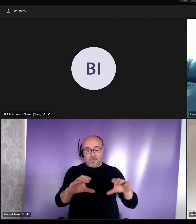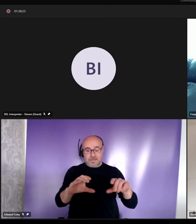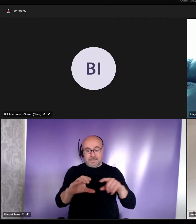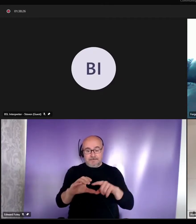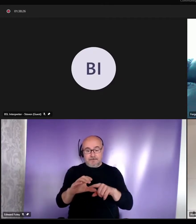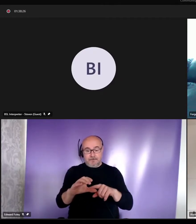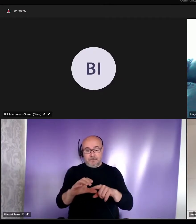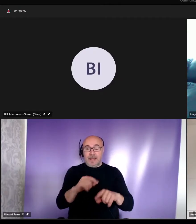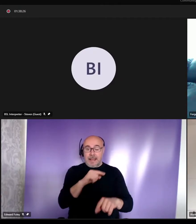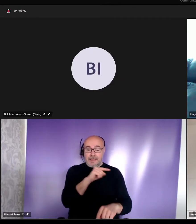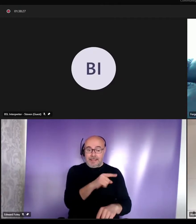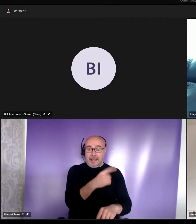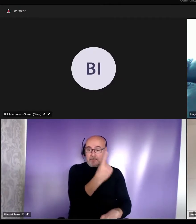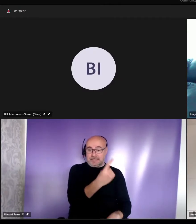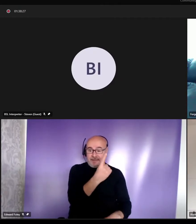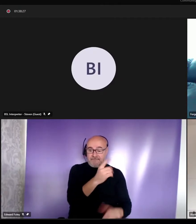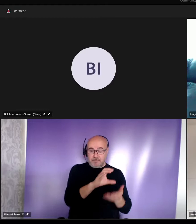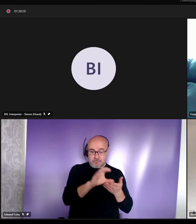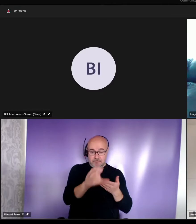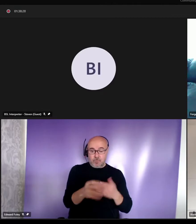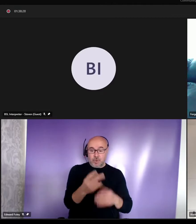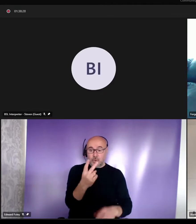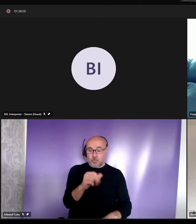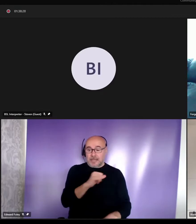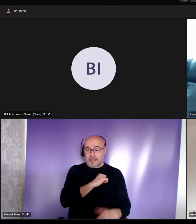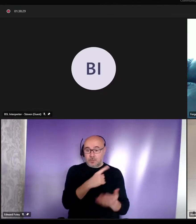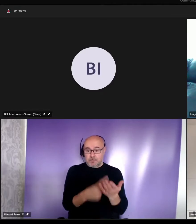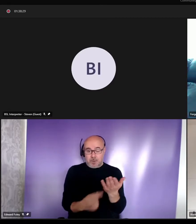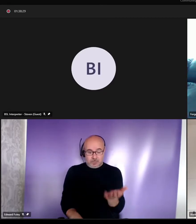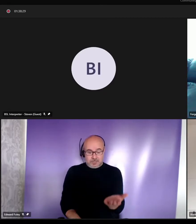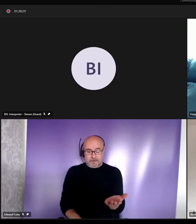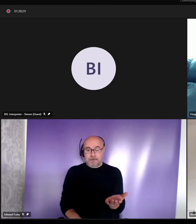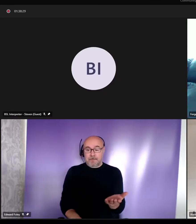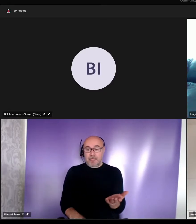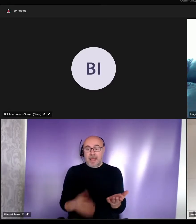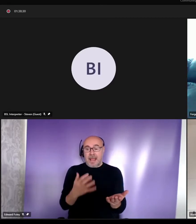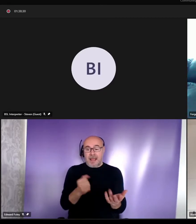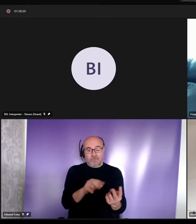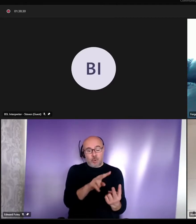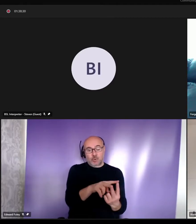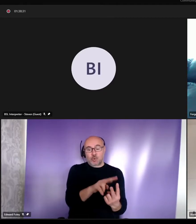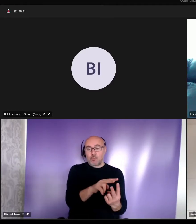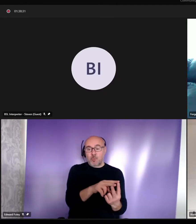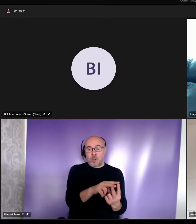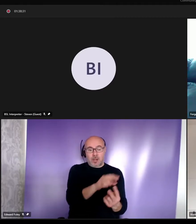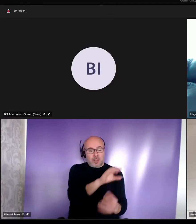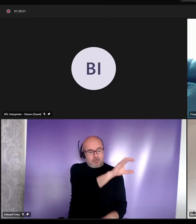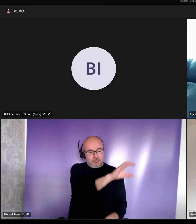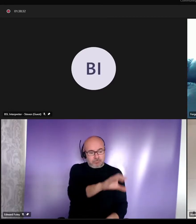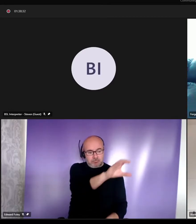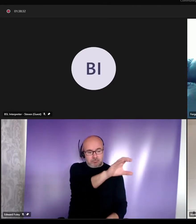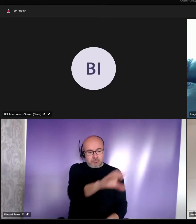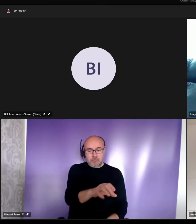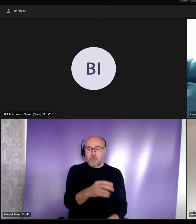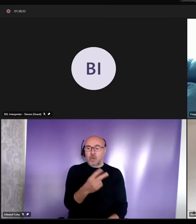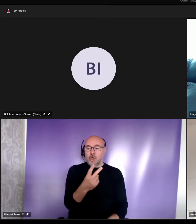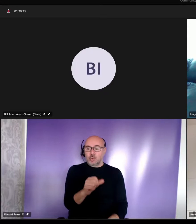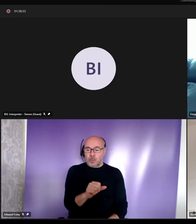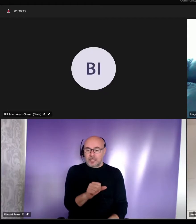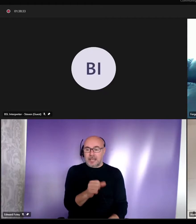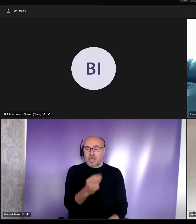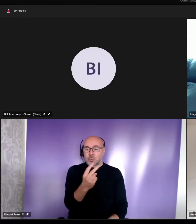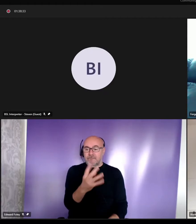towards it themselves, and there's other lots of funding, 20,000 and 25, still to be